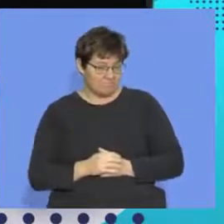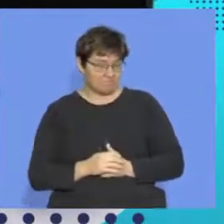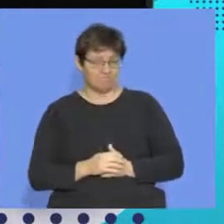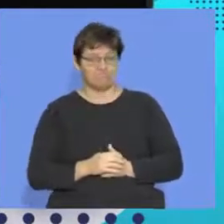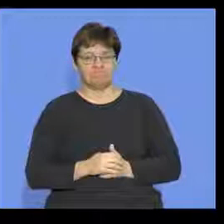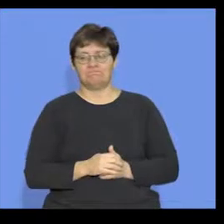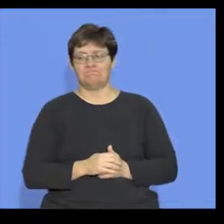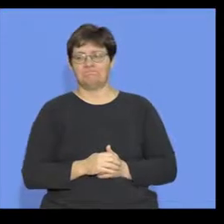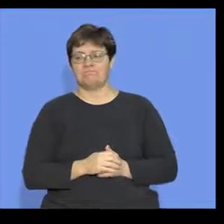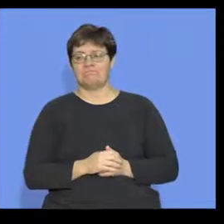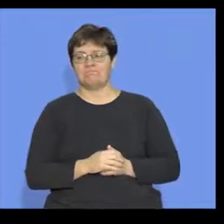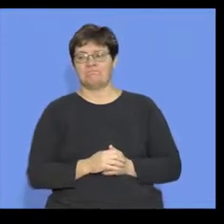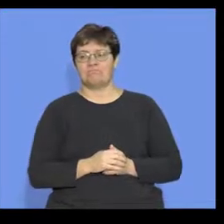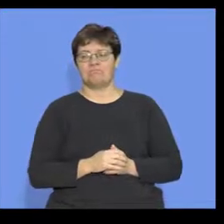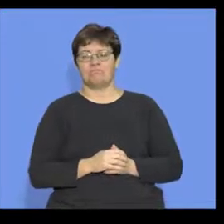Fantastic.